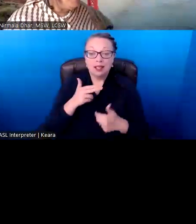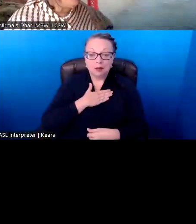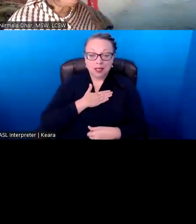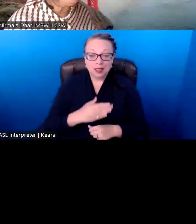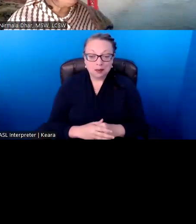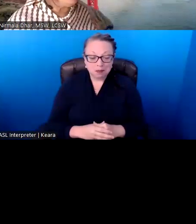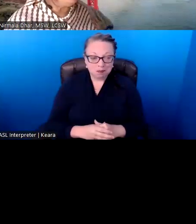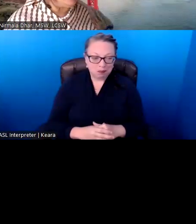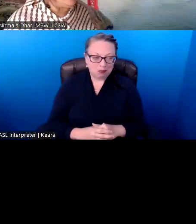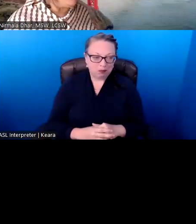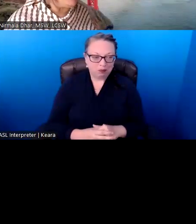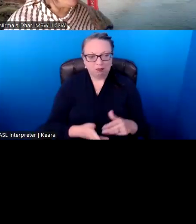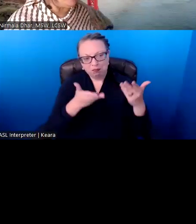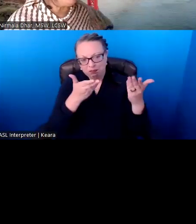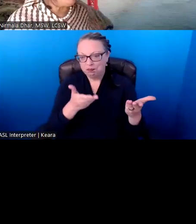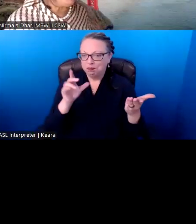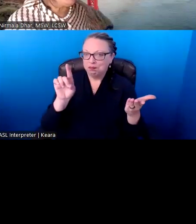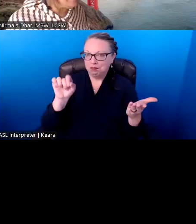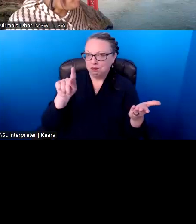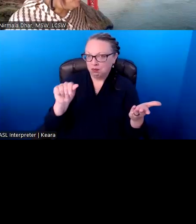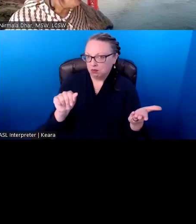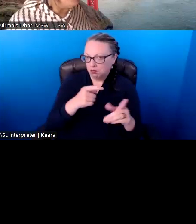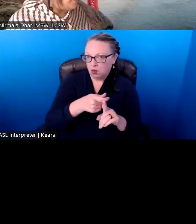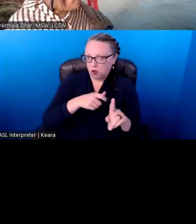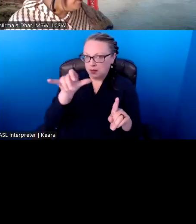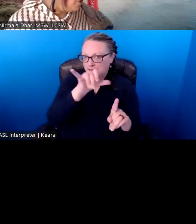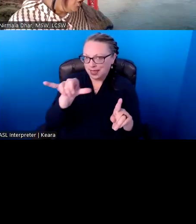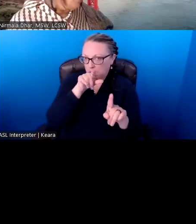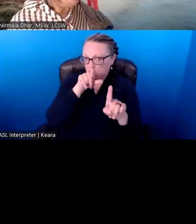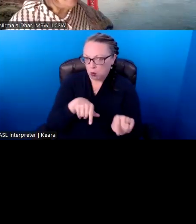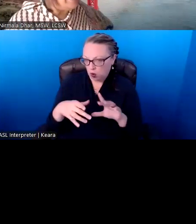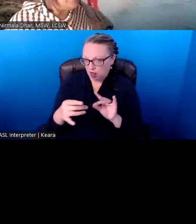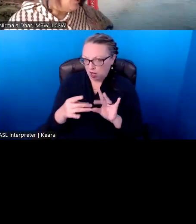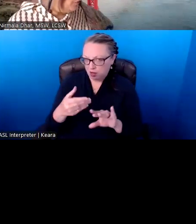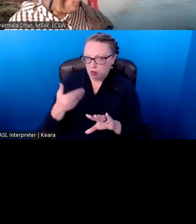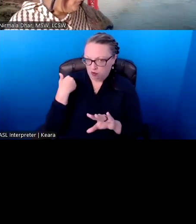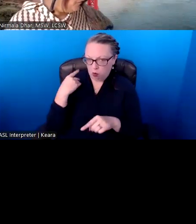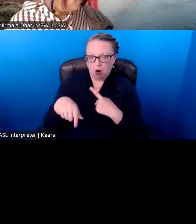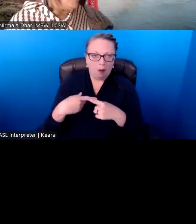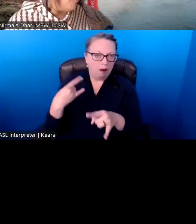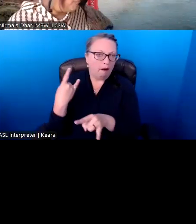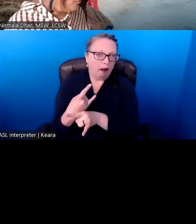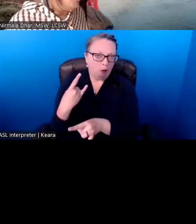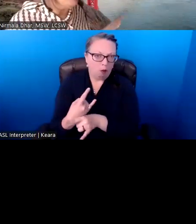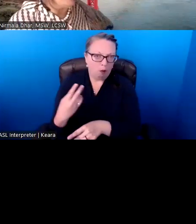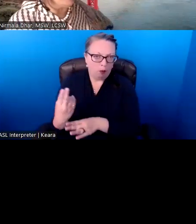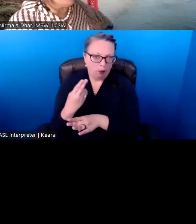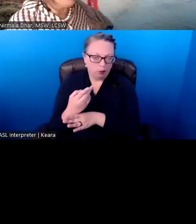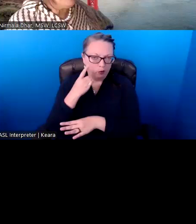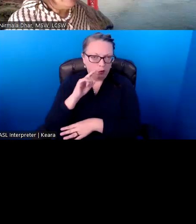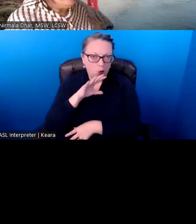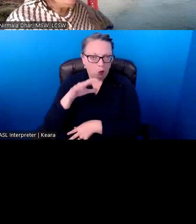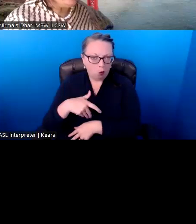So here is the data from the same report that I mentioned earlier on alcohol use for older